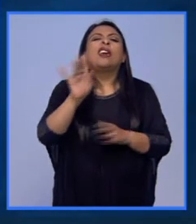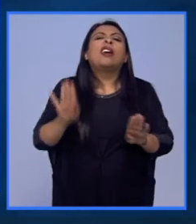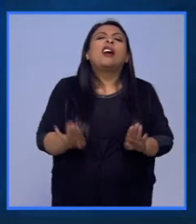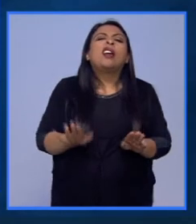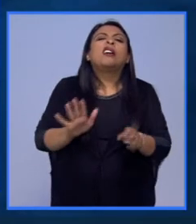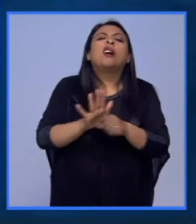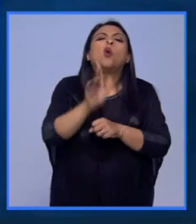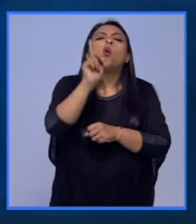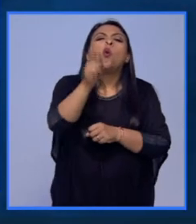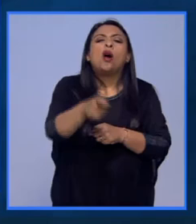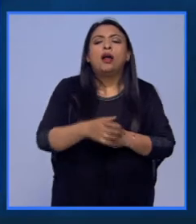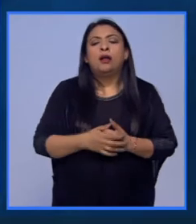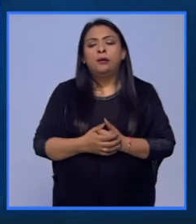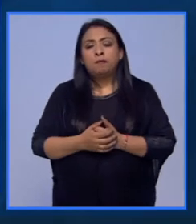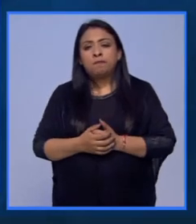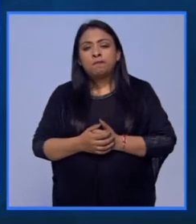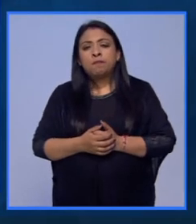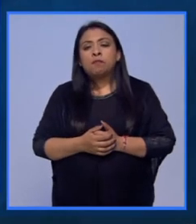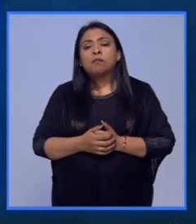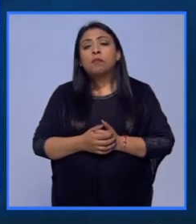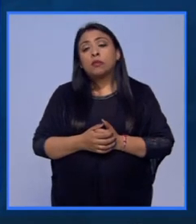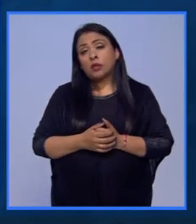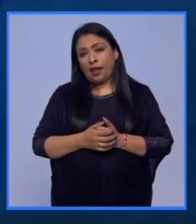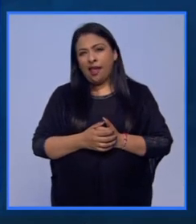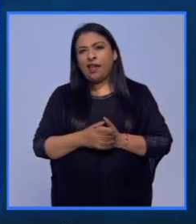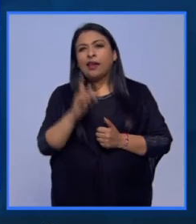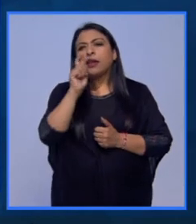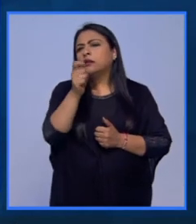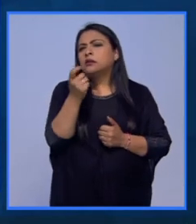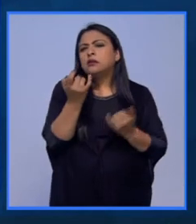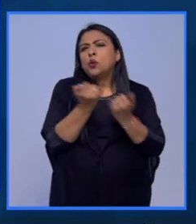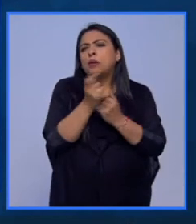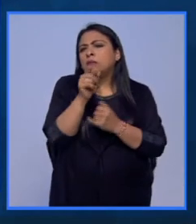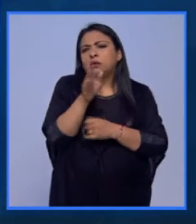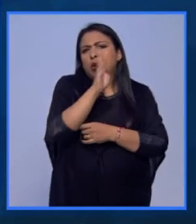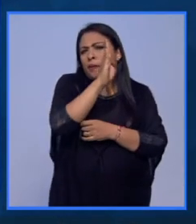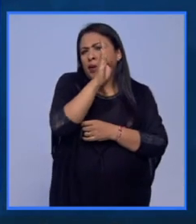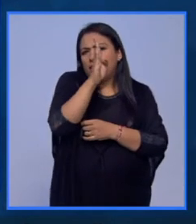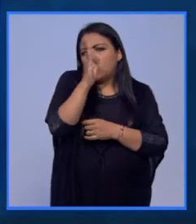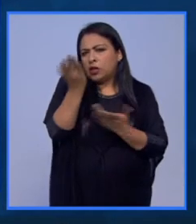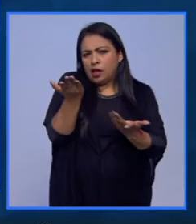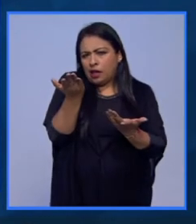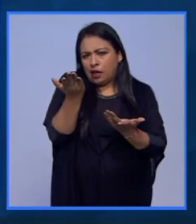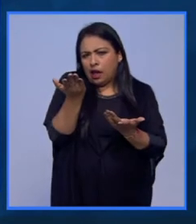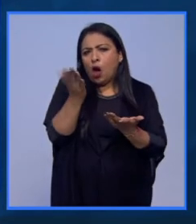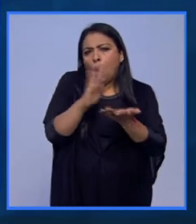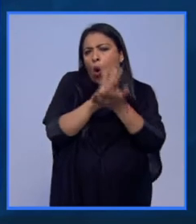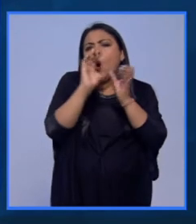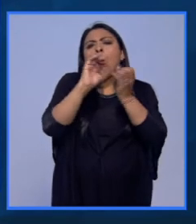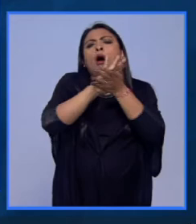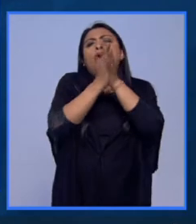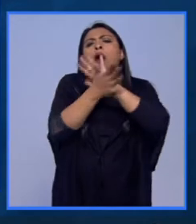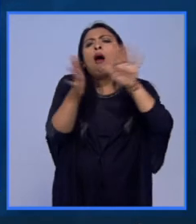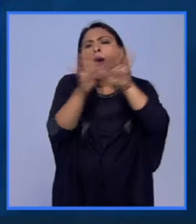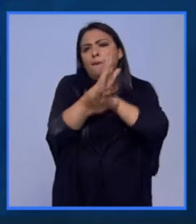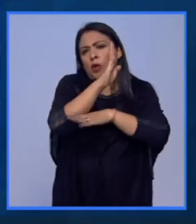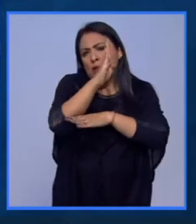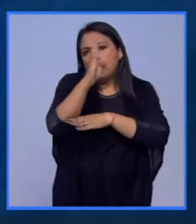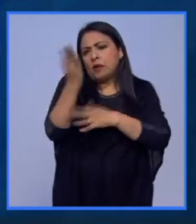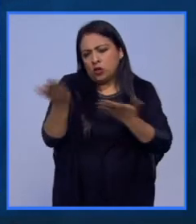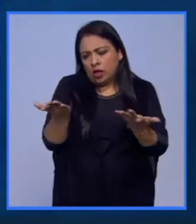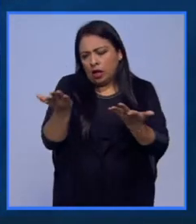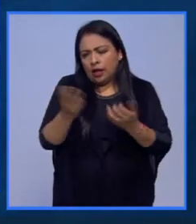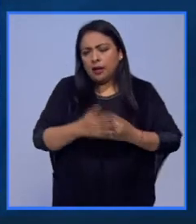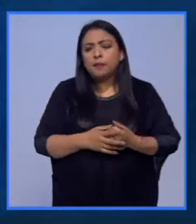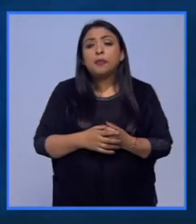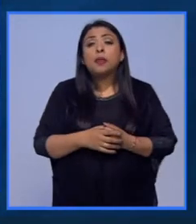Well, in that building, it's, of course, a lot about what libraries are, or in particular, what they will become. And it was a